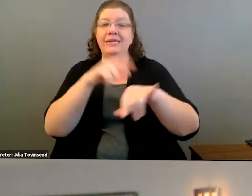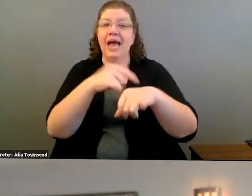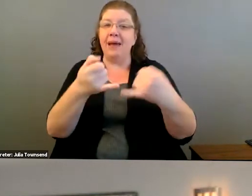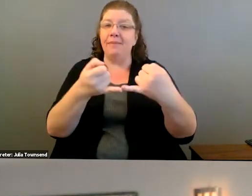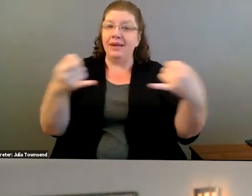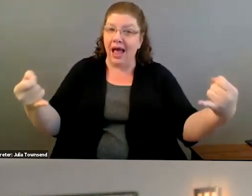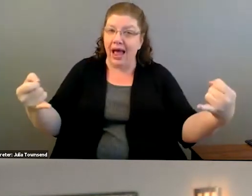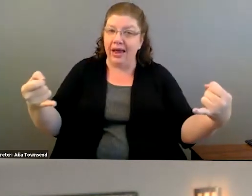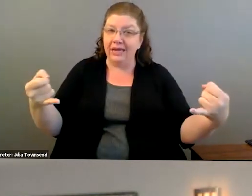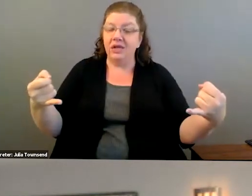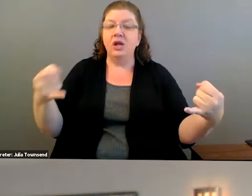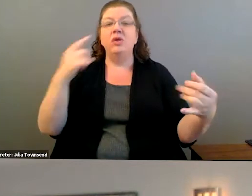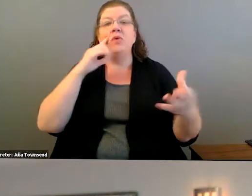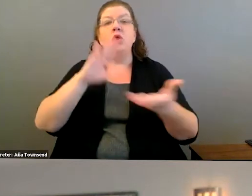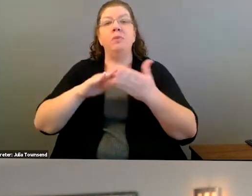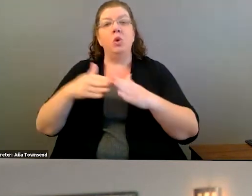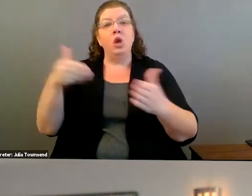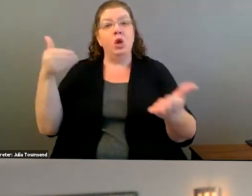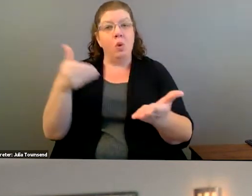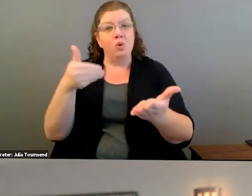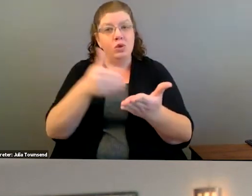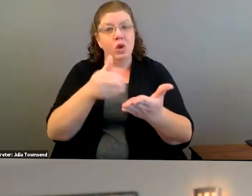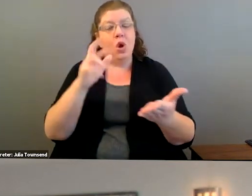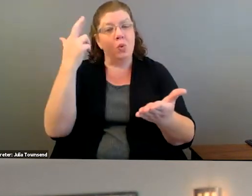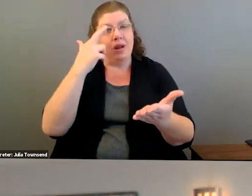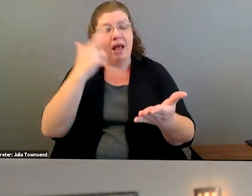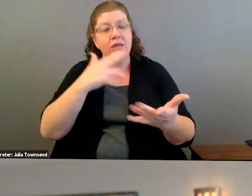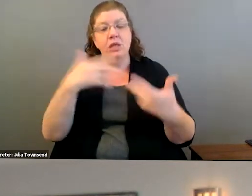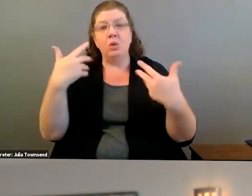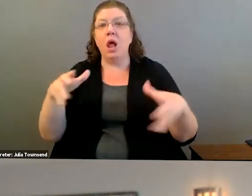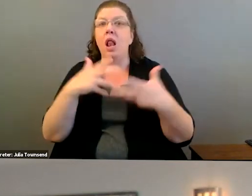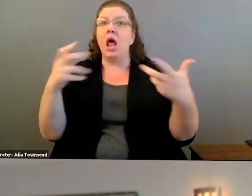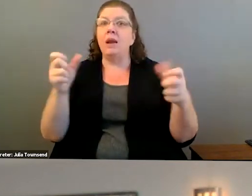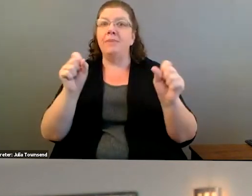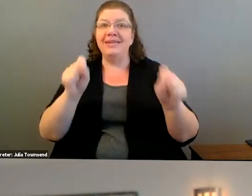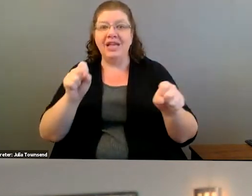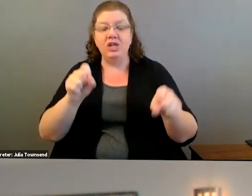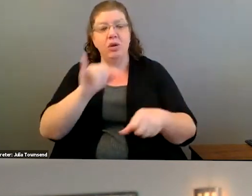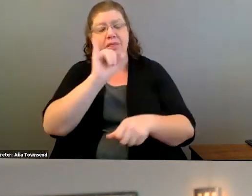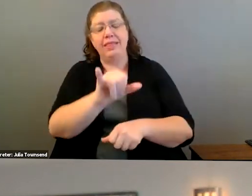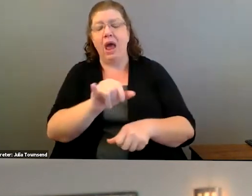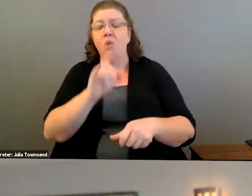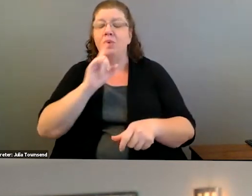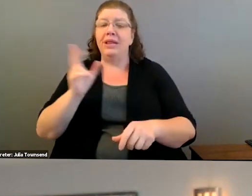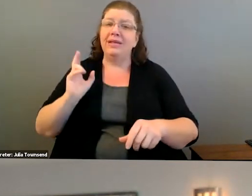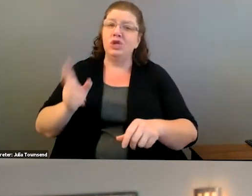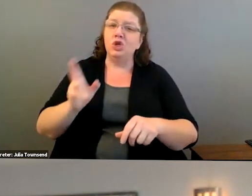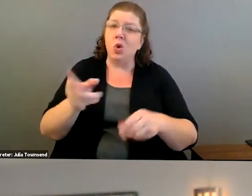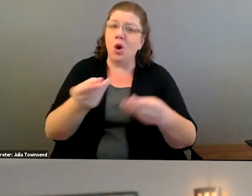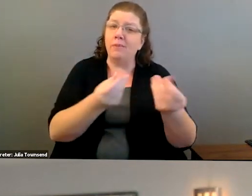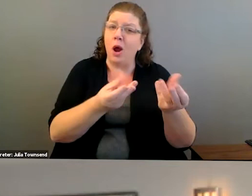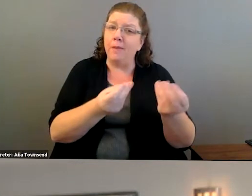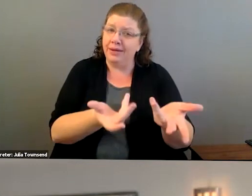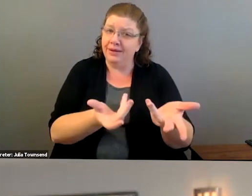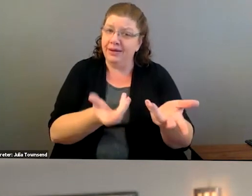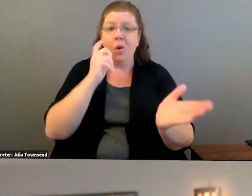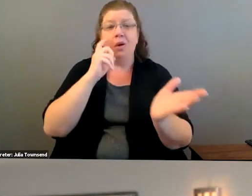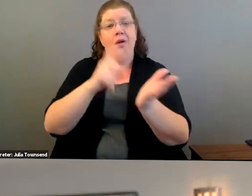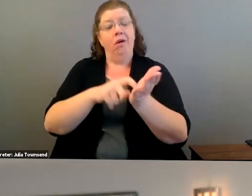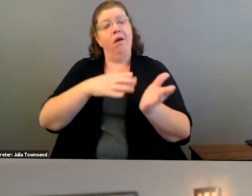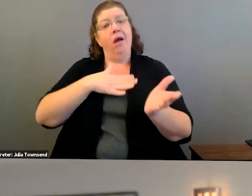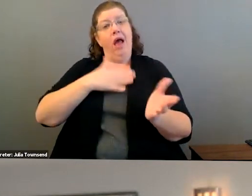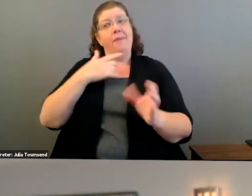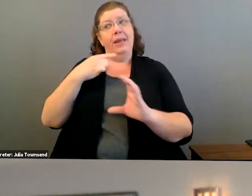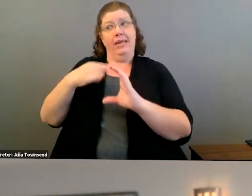that moves the community closer to realizing the enormous potential of this historic property. I'd like to begin by acknowledging that I have been in